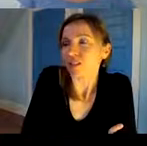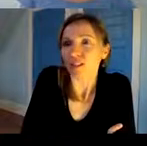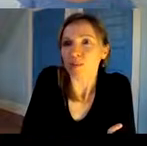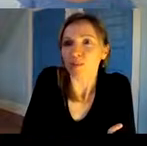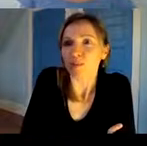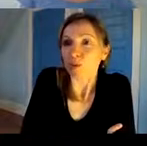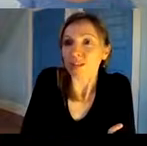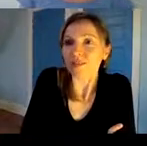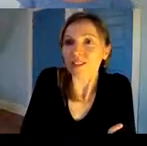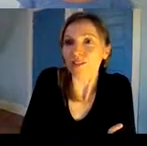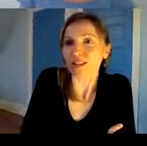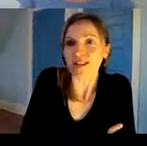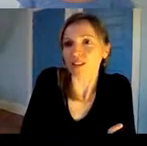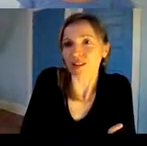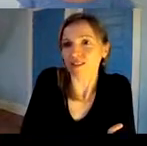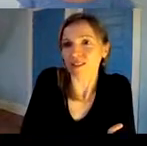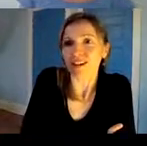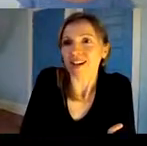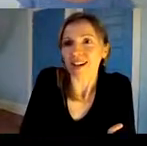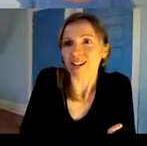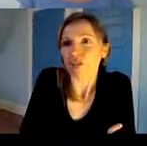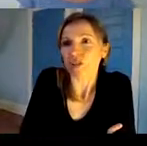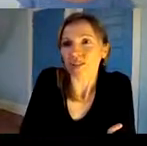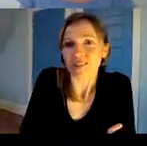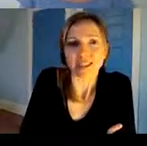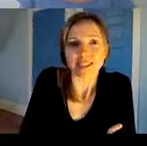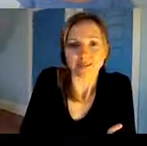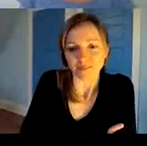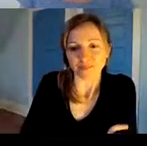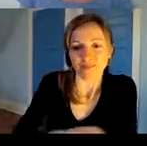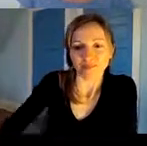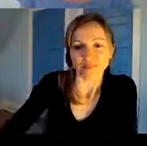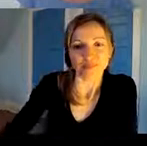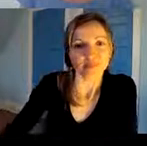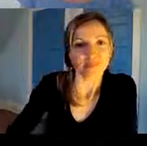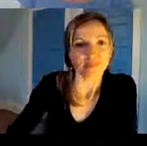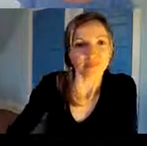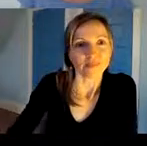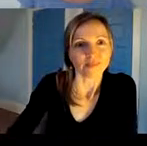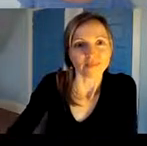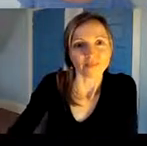not just as a person working in the field, but as a gardener and a steward of the land.